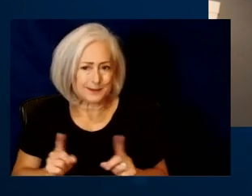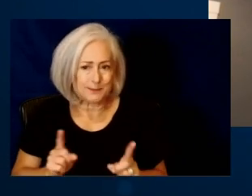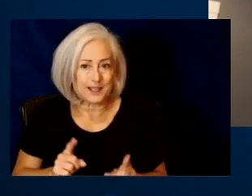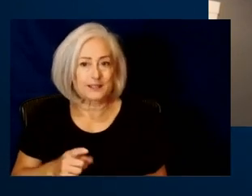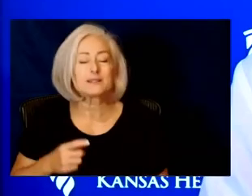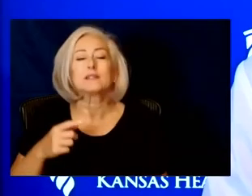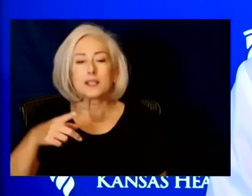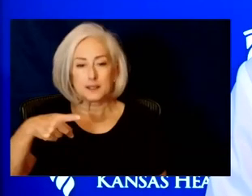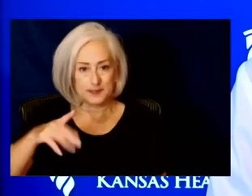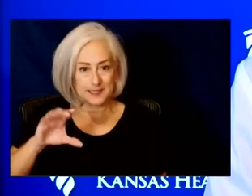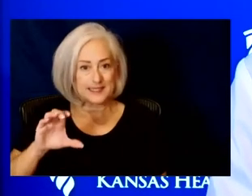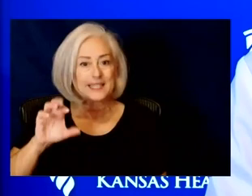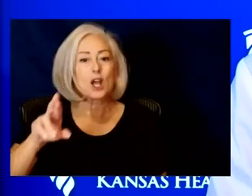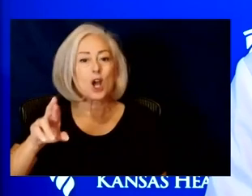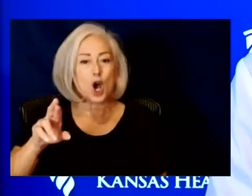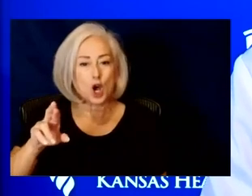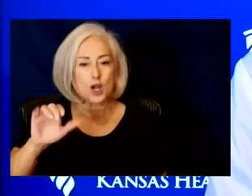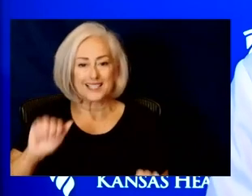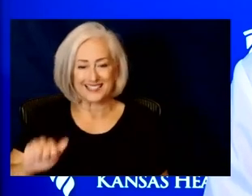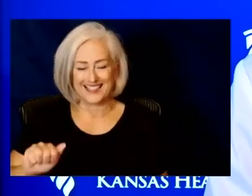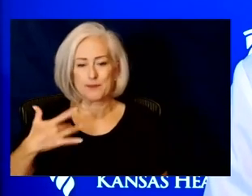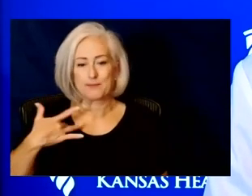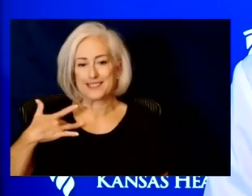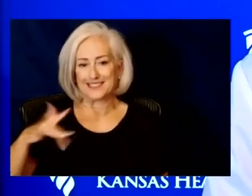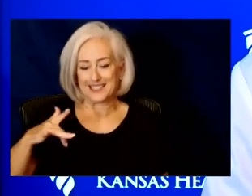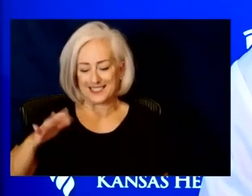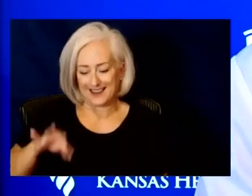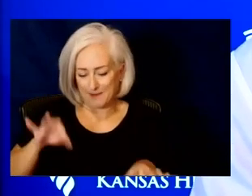be it can be very sensitive and pick up just